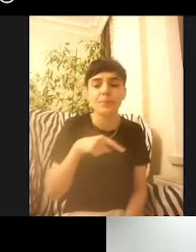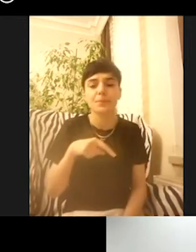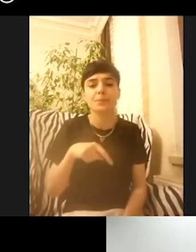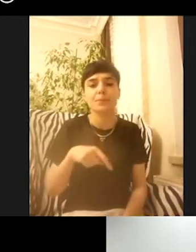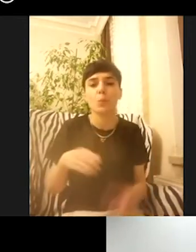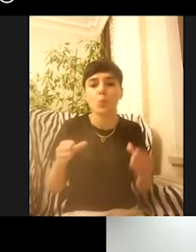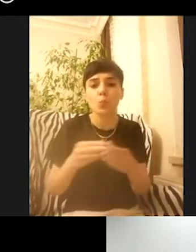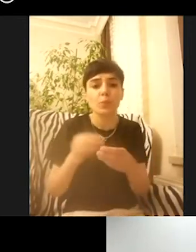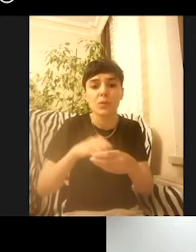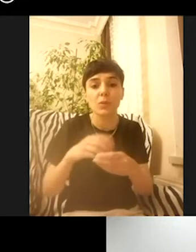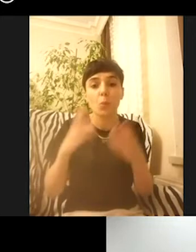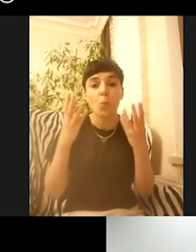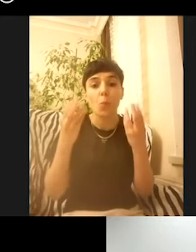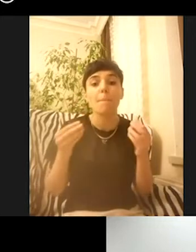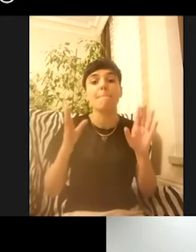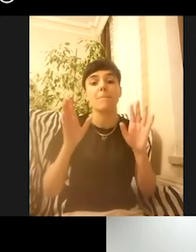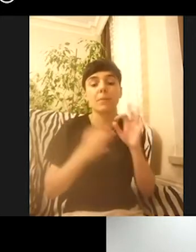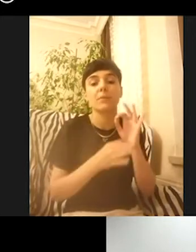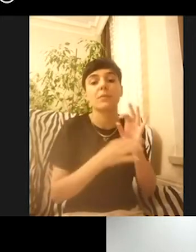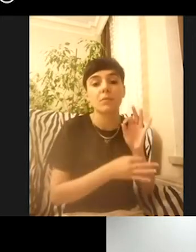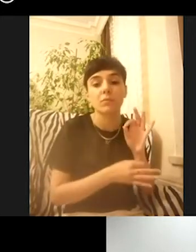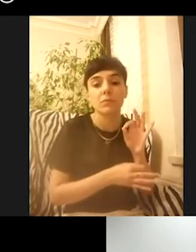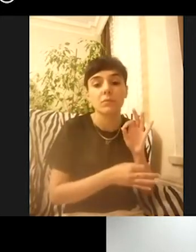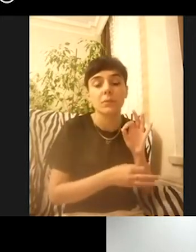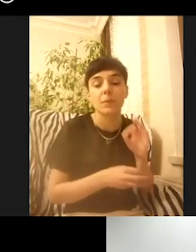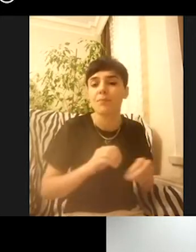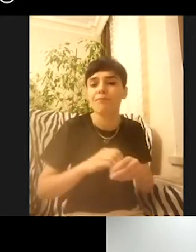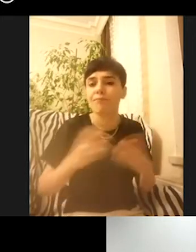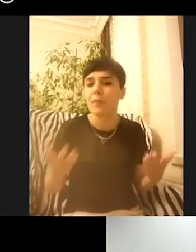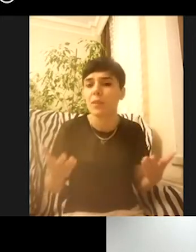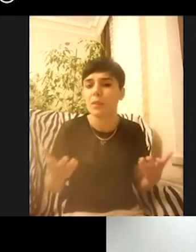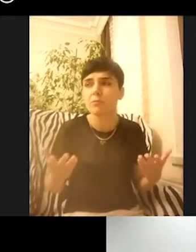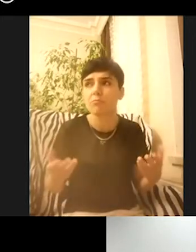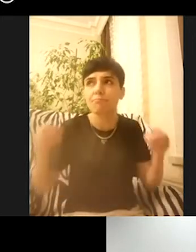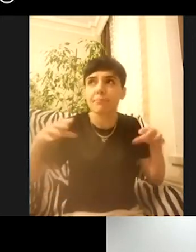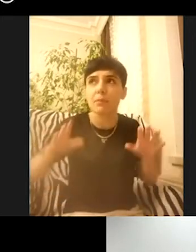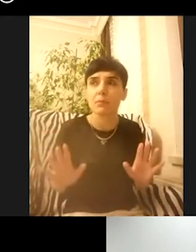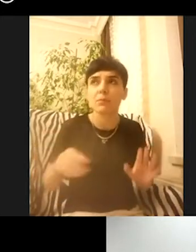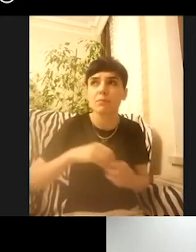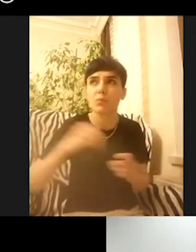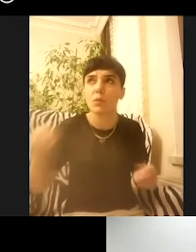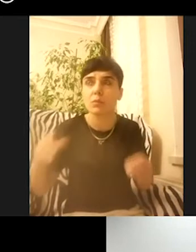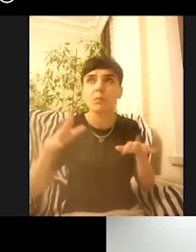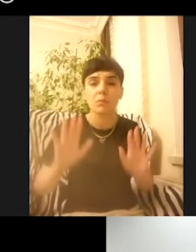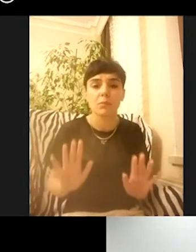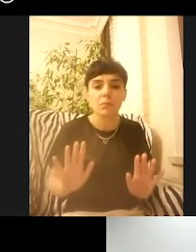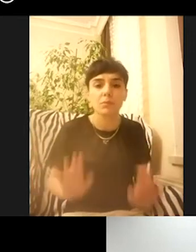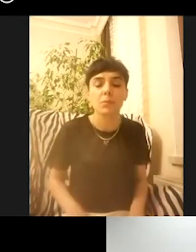I love being with queer Muslim artists, people that are expressing themselves through art.